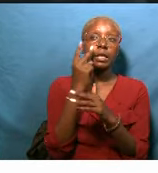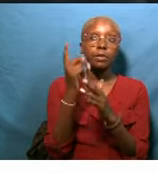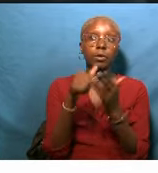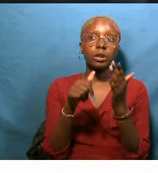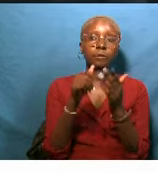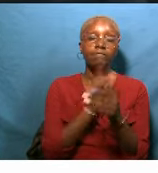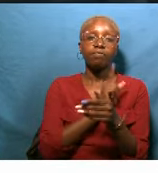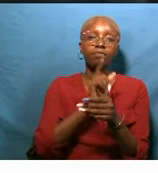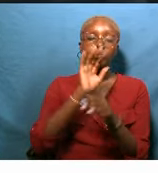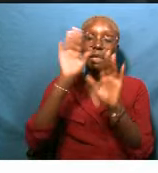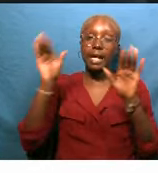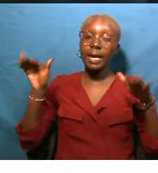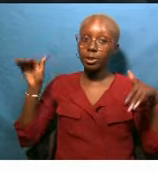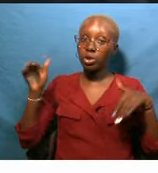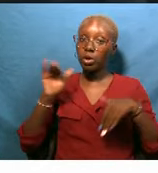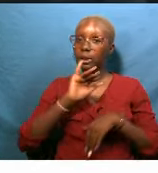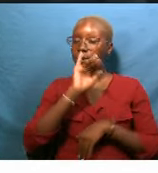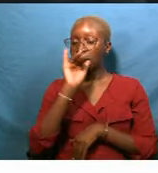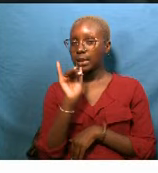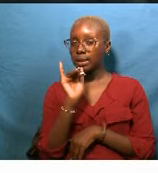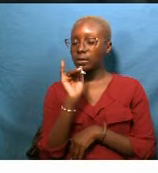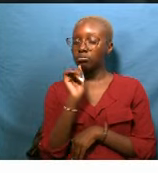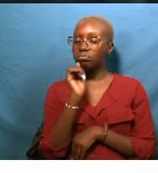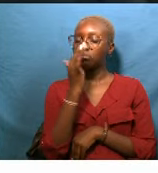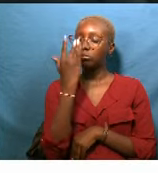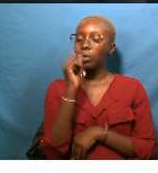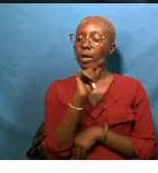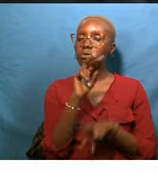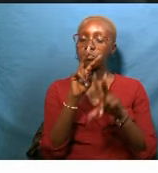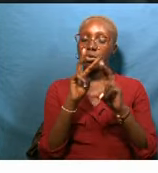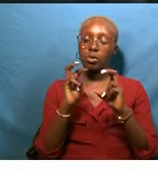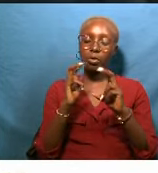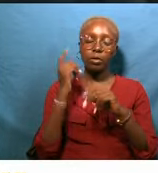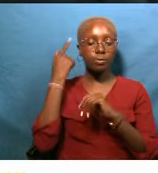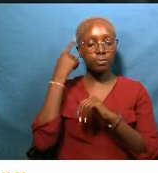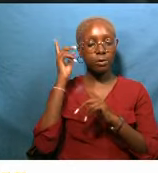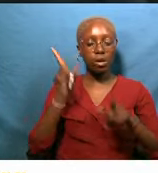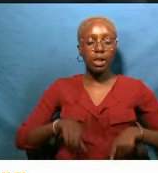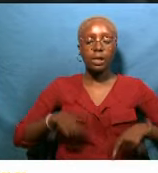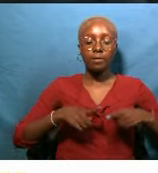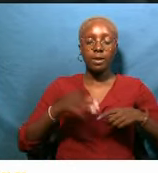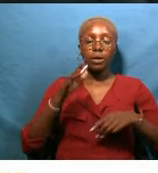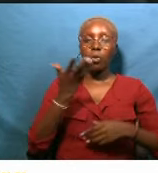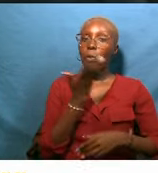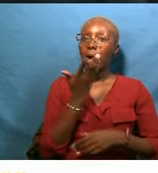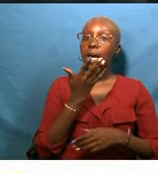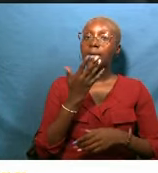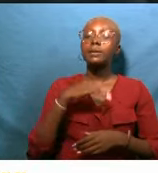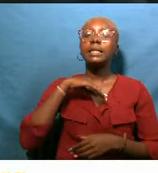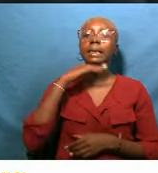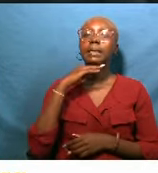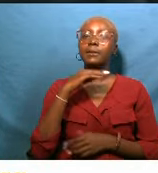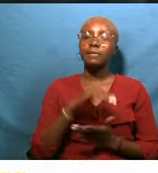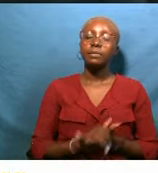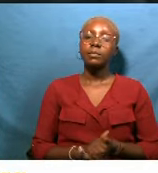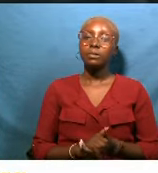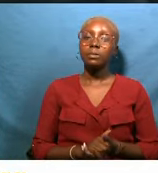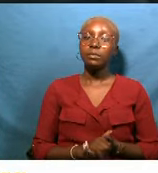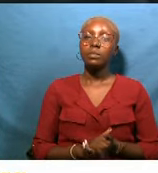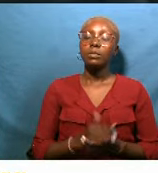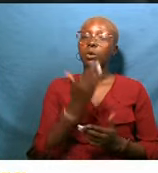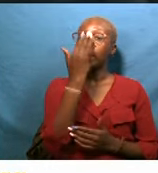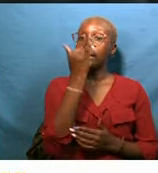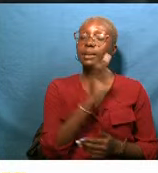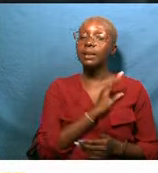asked, why are you looking for the living among the dead? For Christ is not here.